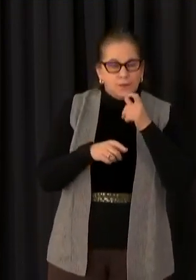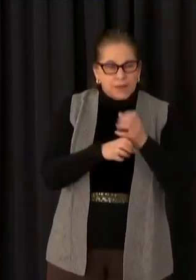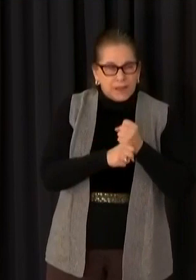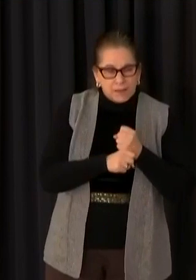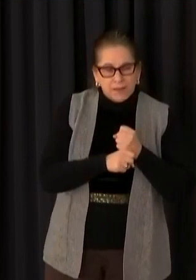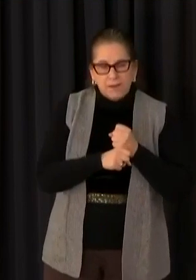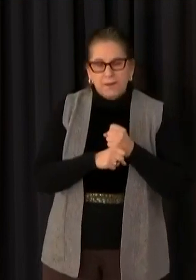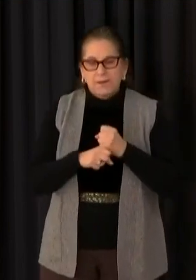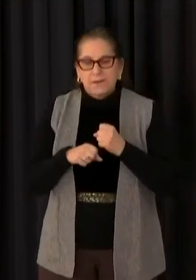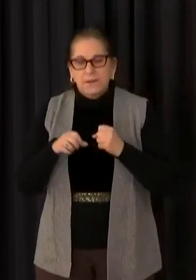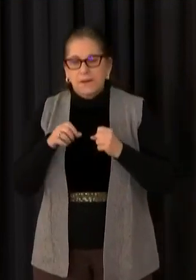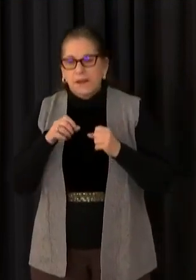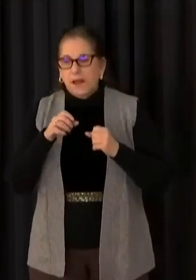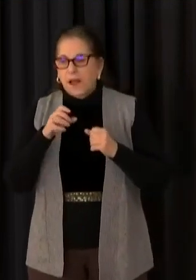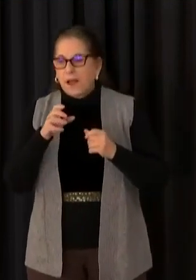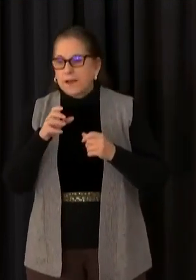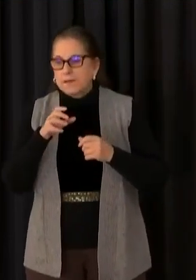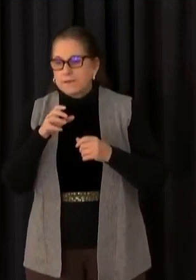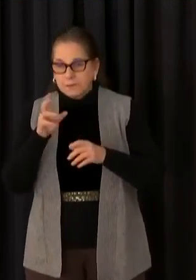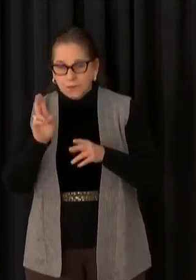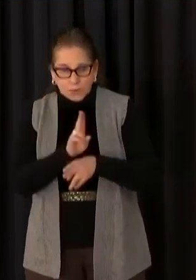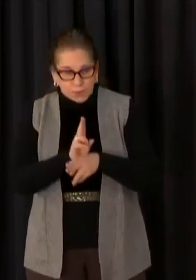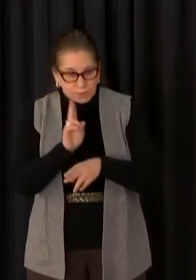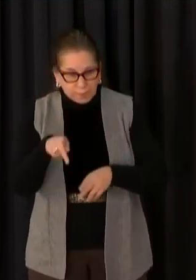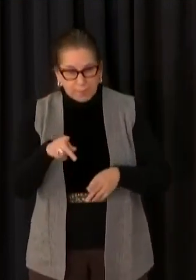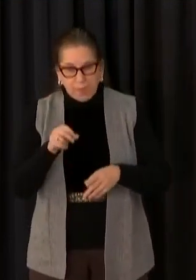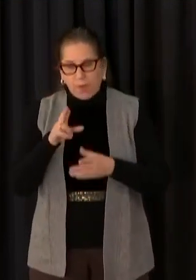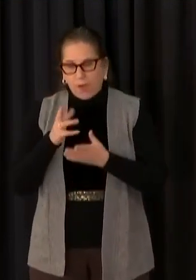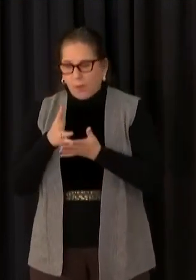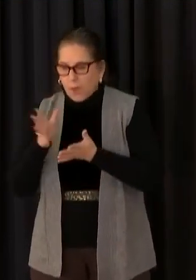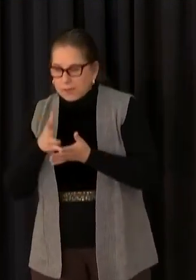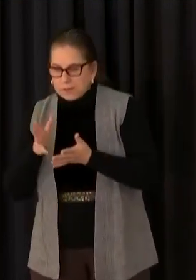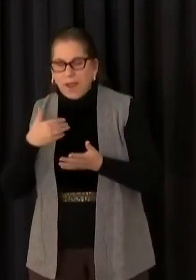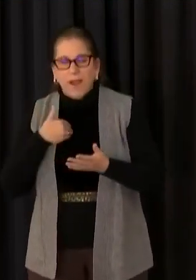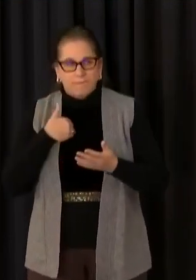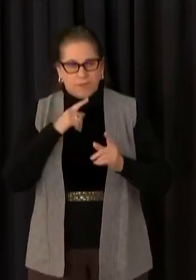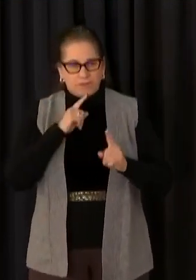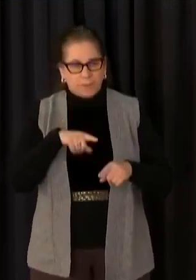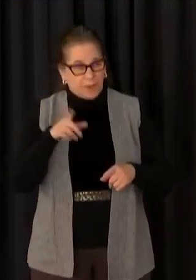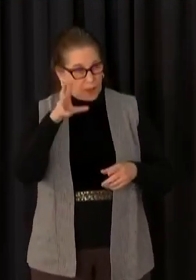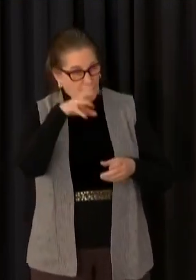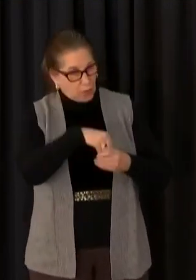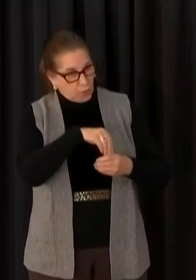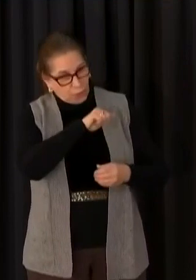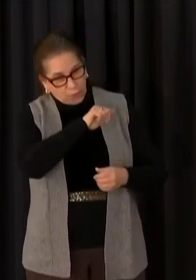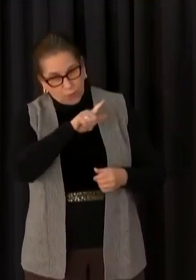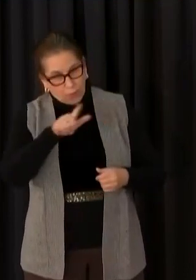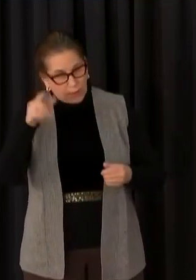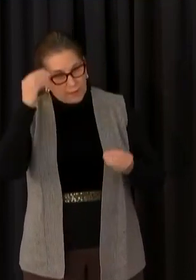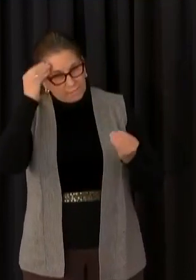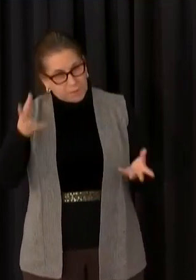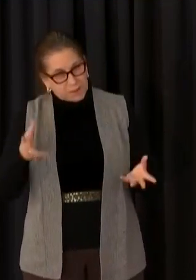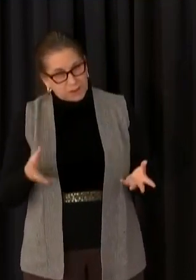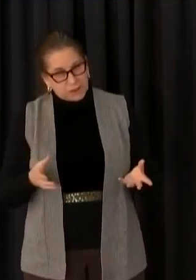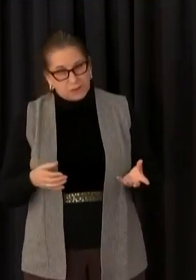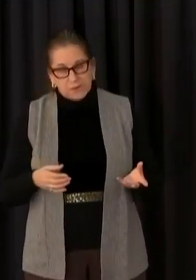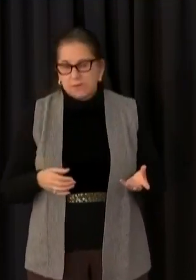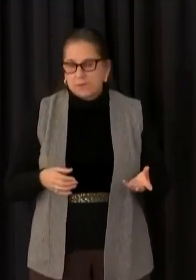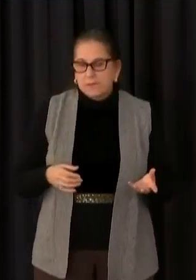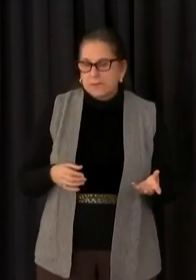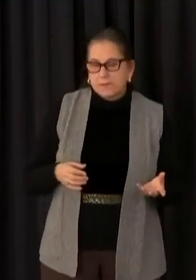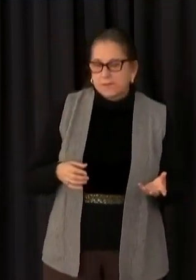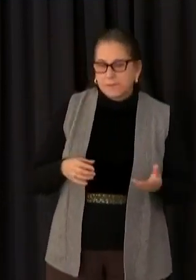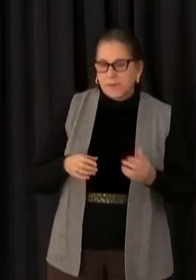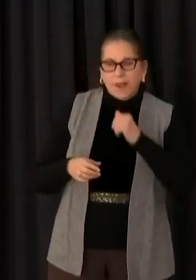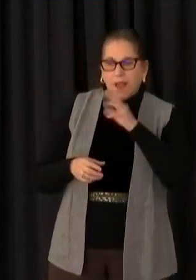have to report is what's in the administrative order. Does that include wastage? The administrative order does not include